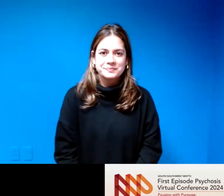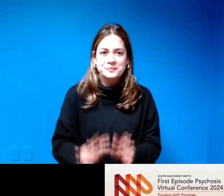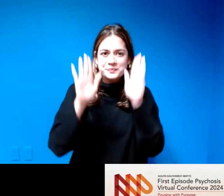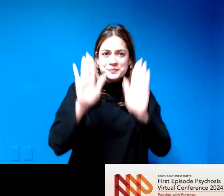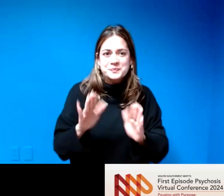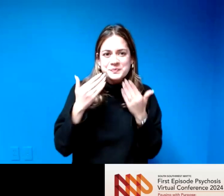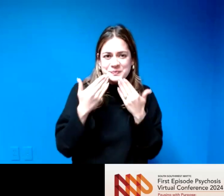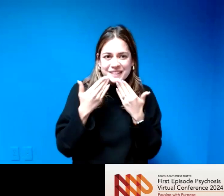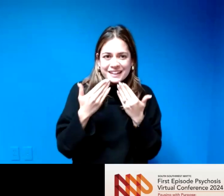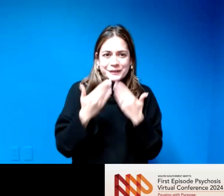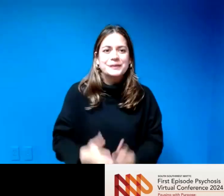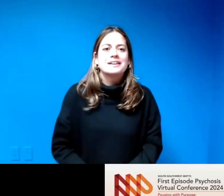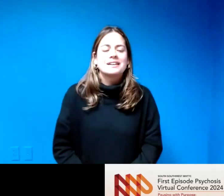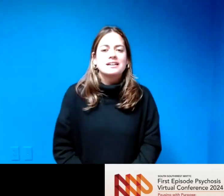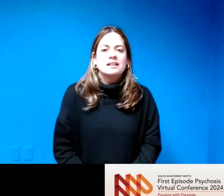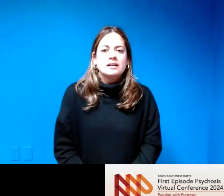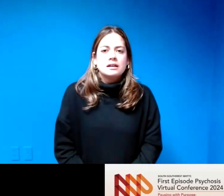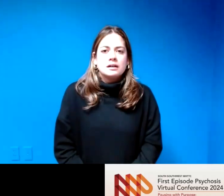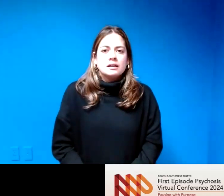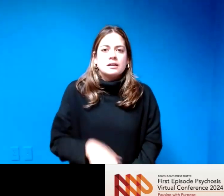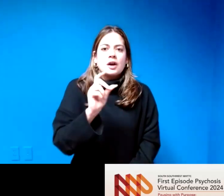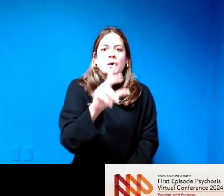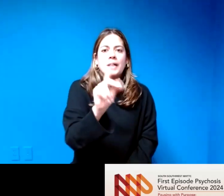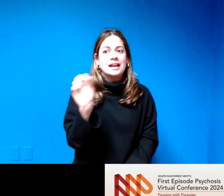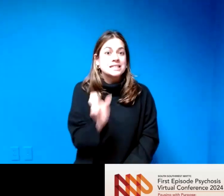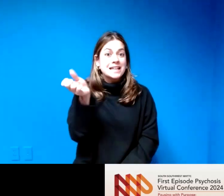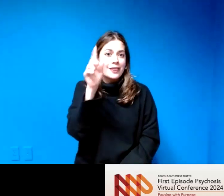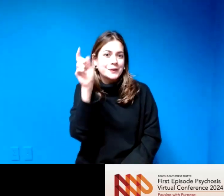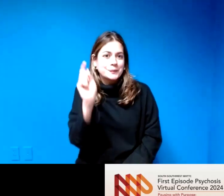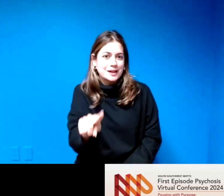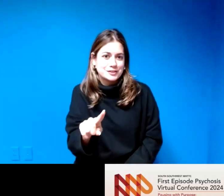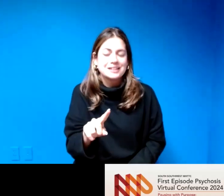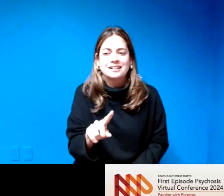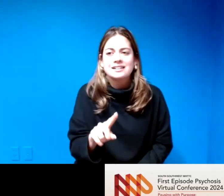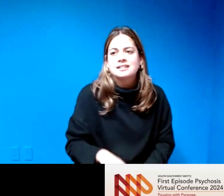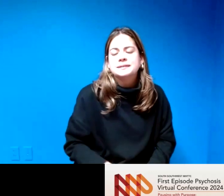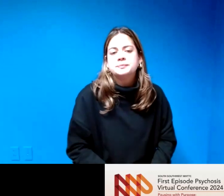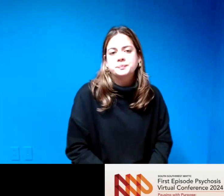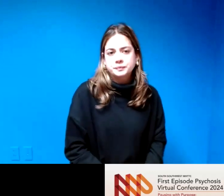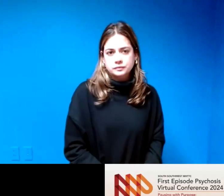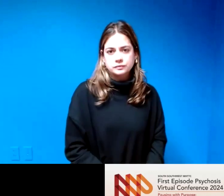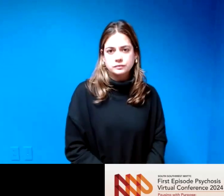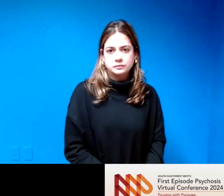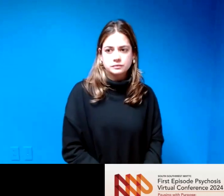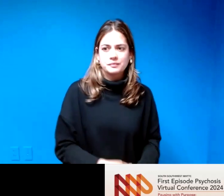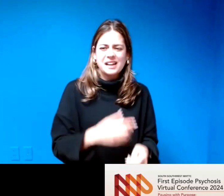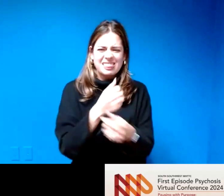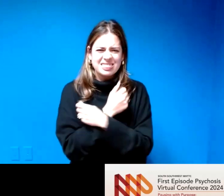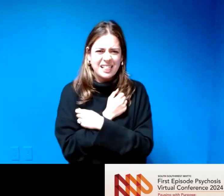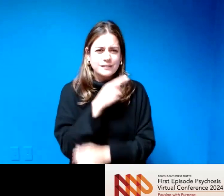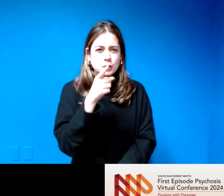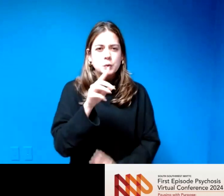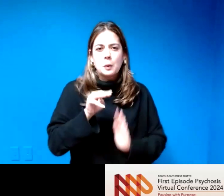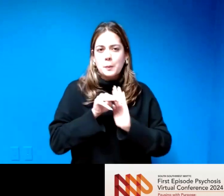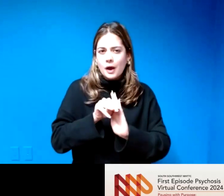Awesome. Thank you. Thank you. Okay, here's another question from our participants. I love the way that you